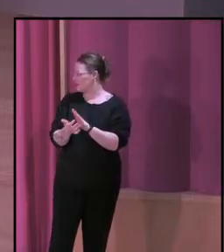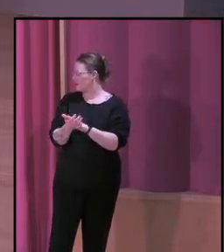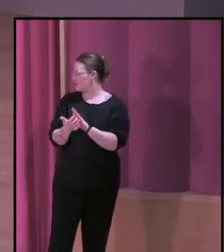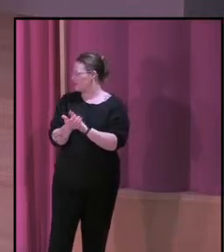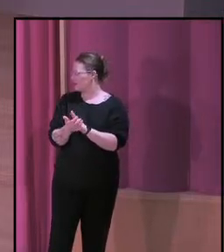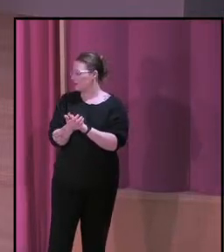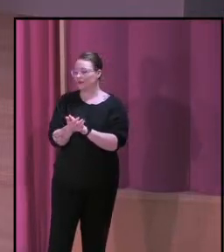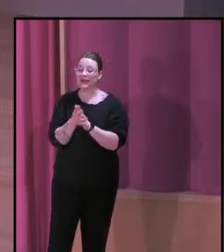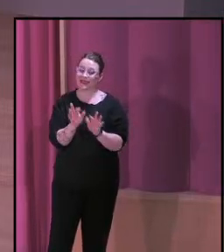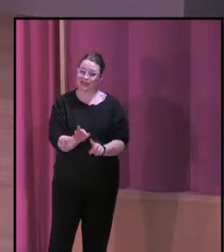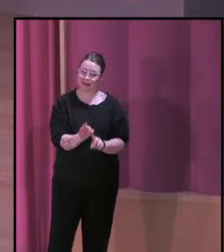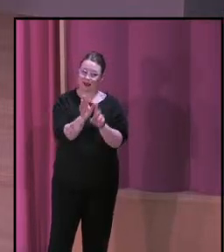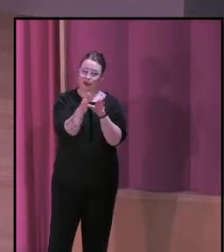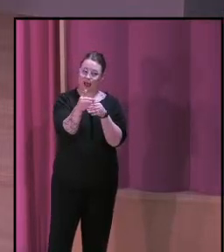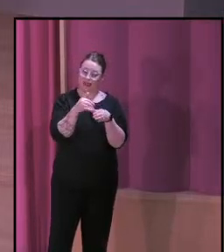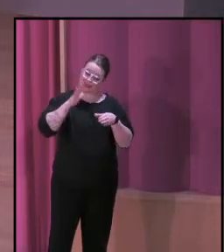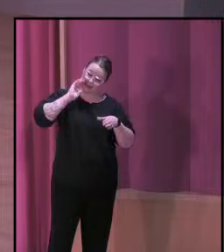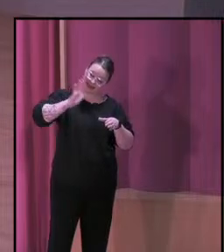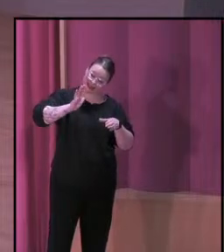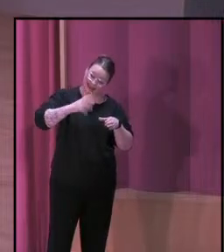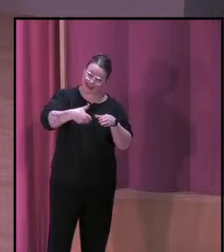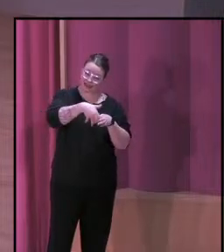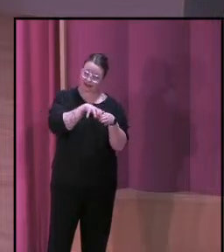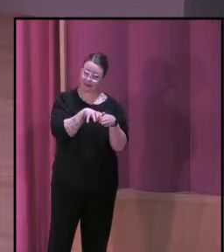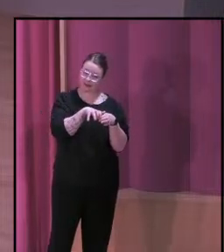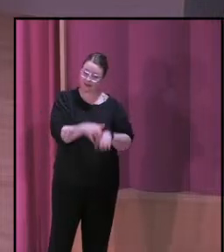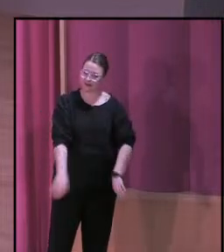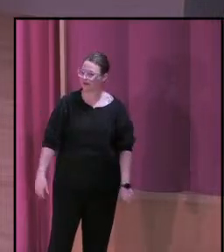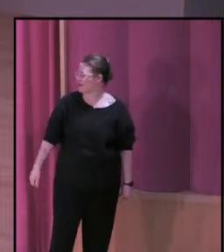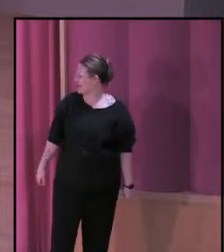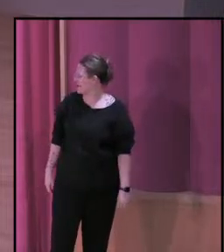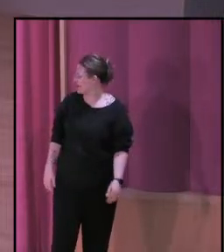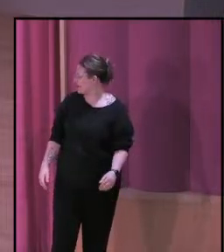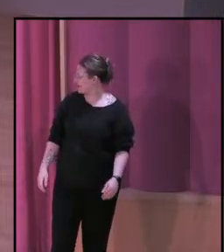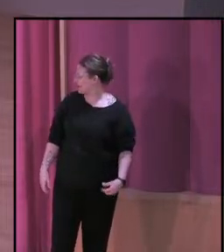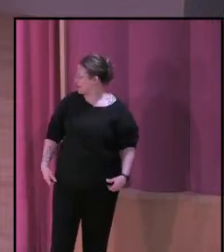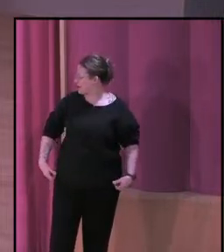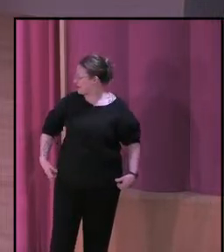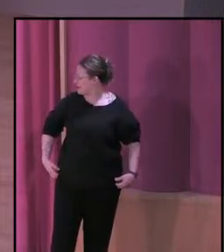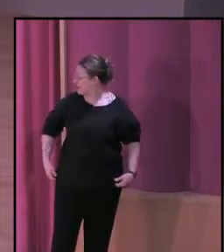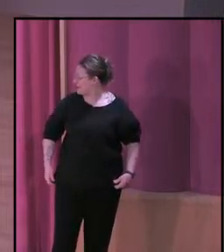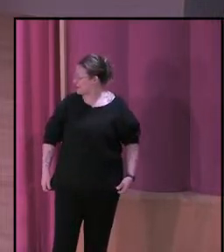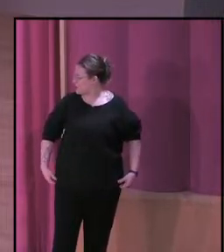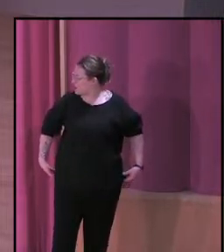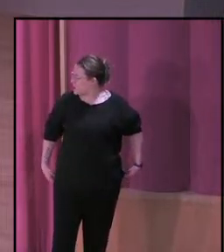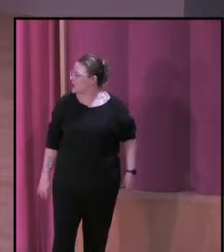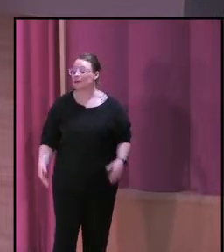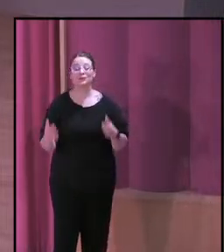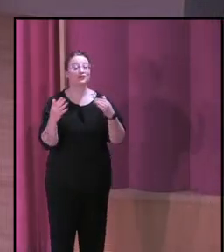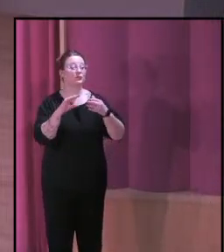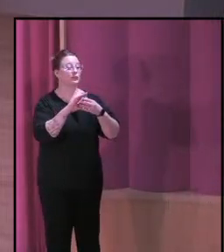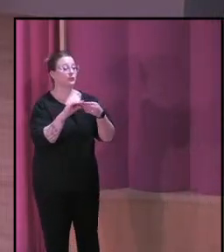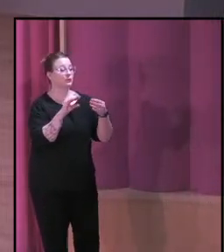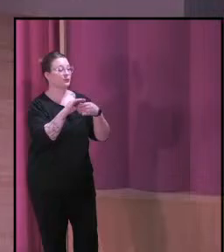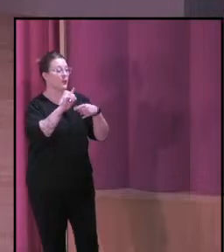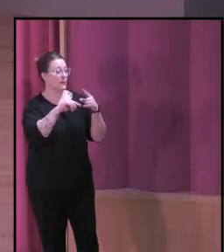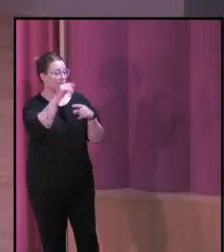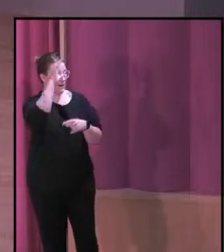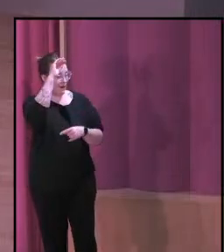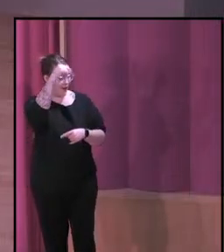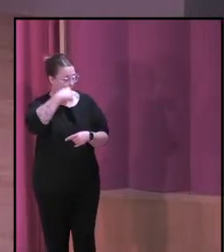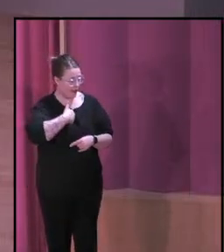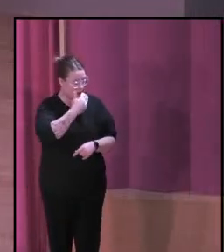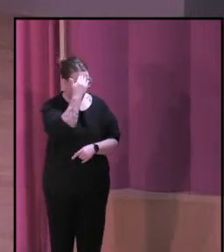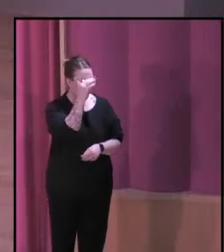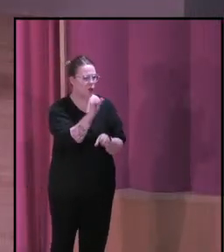Back in the special box. See you later. I want to tell you a story about a guy I know who works